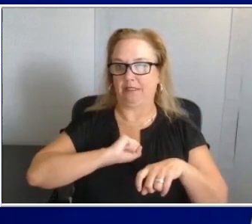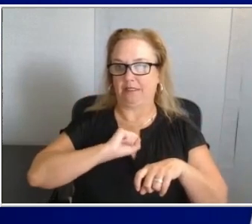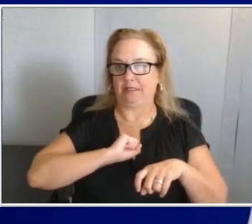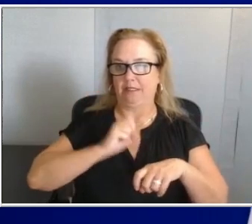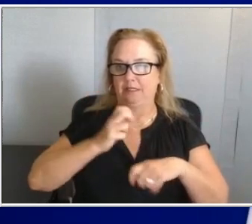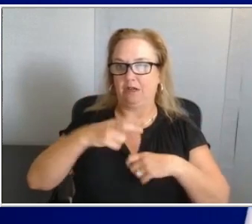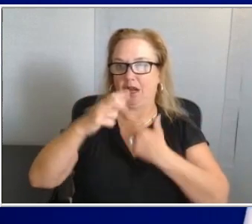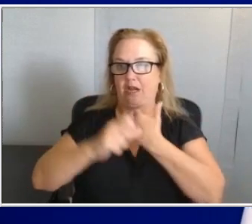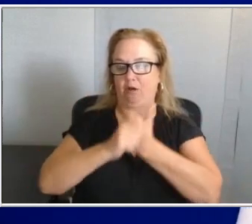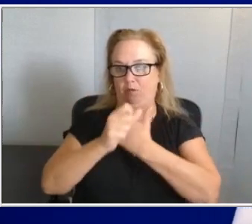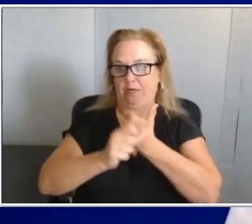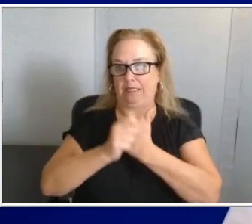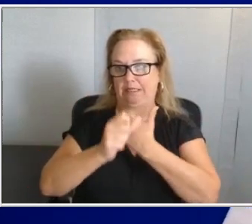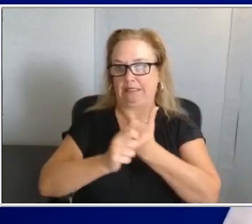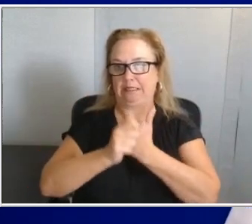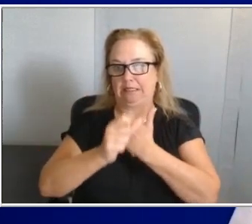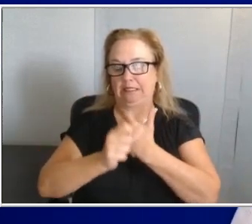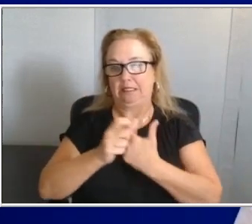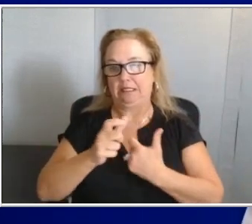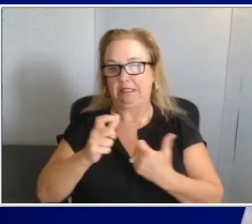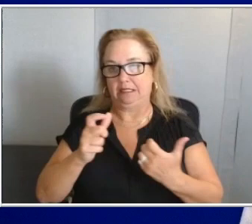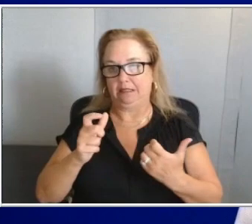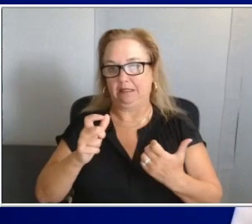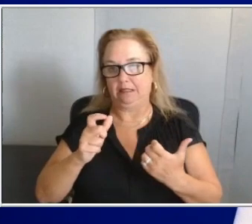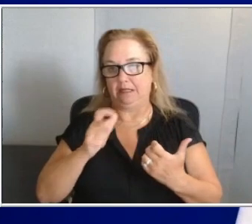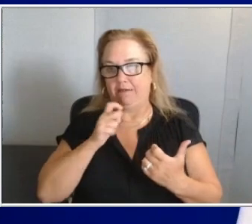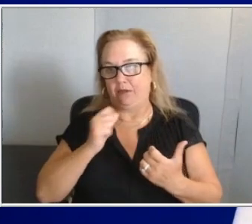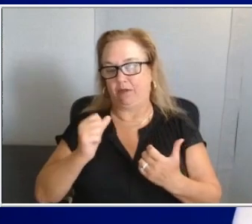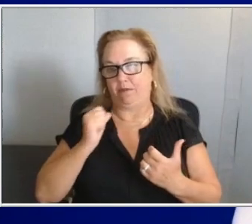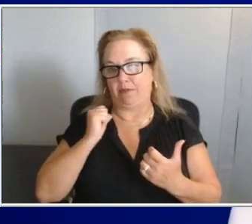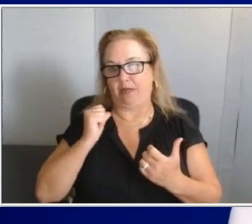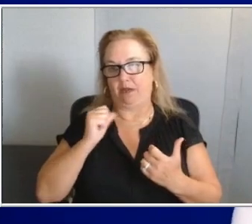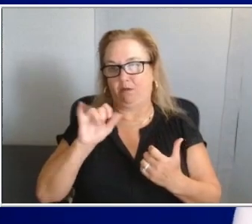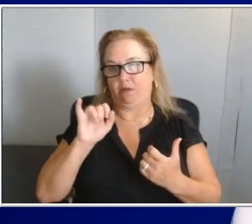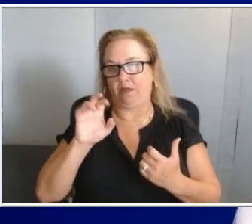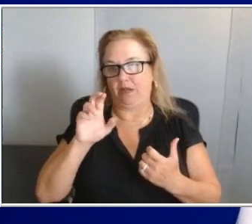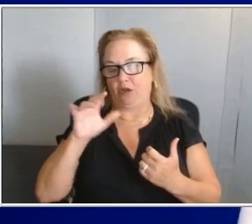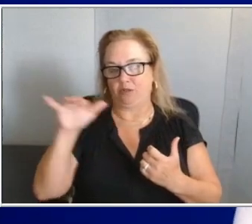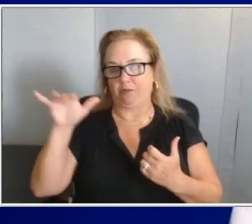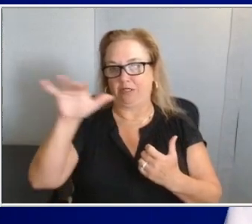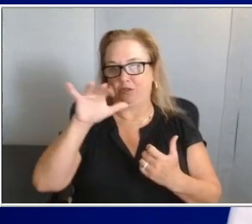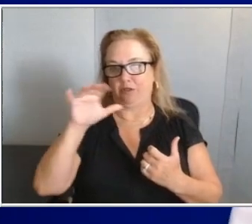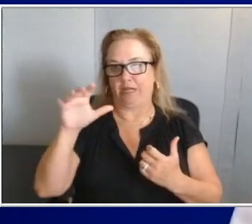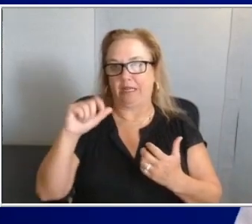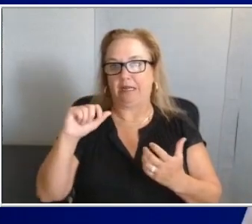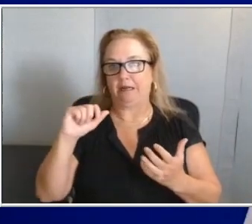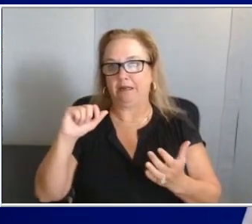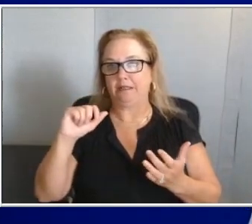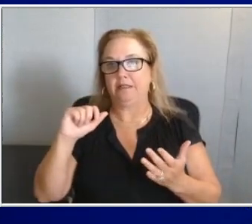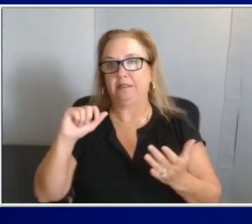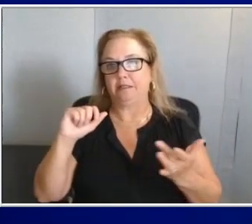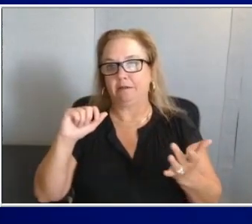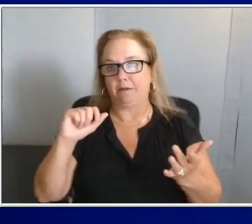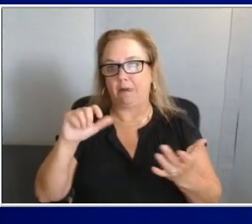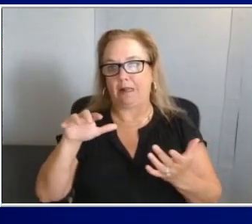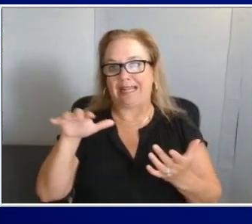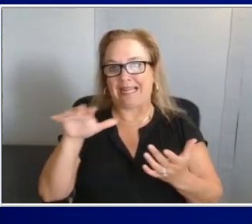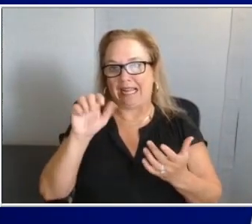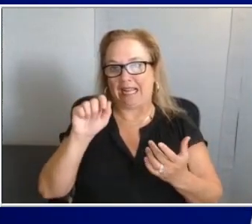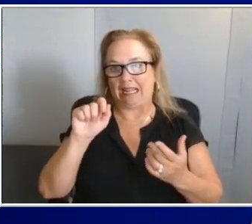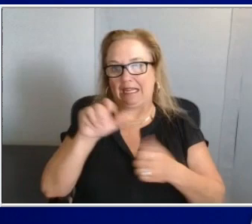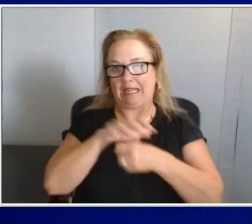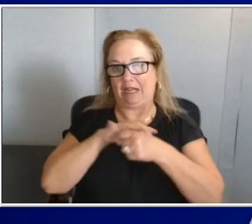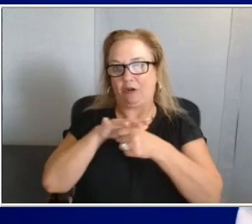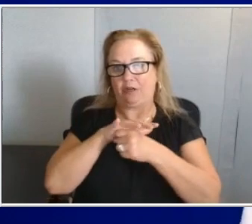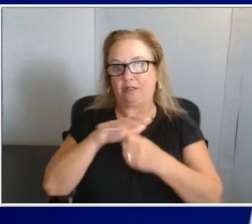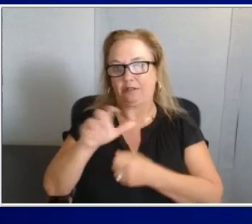higher risk as opposed to if they are in the back where the air is being circulated and driven in a certain area. So yeah,